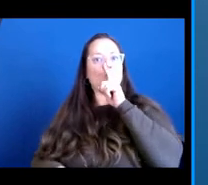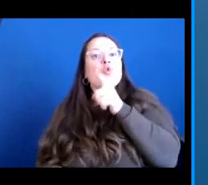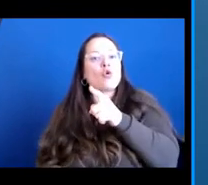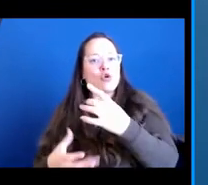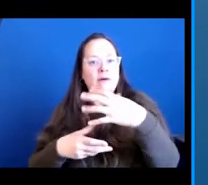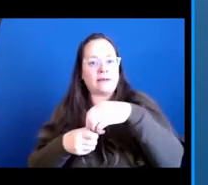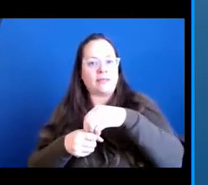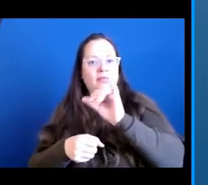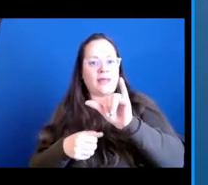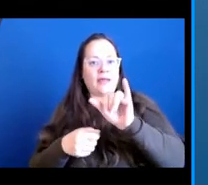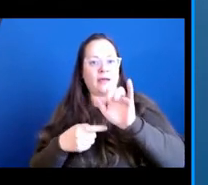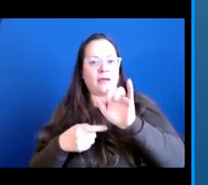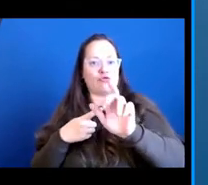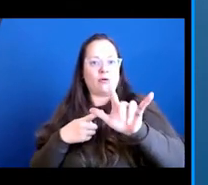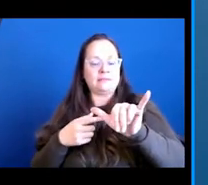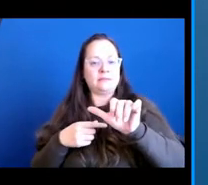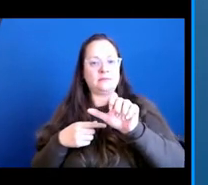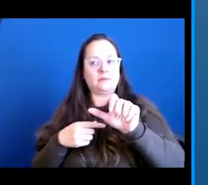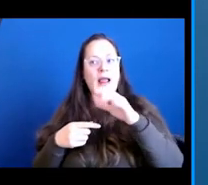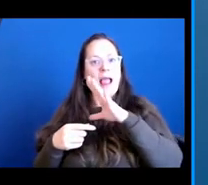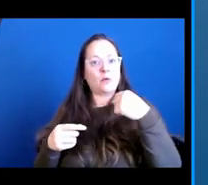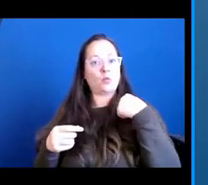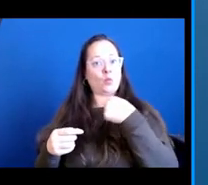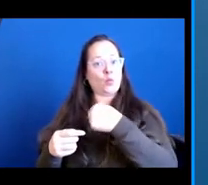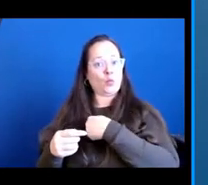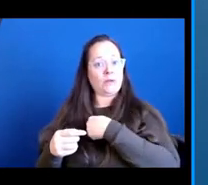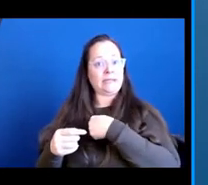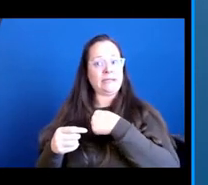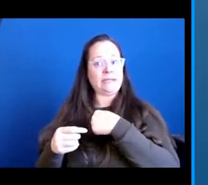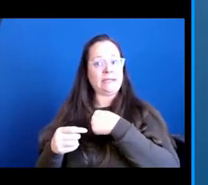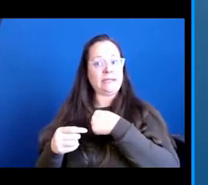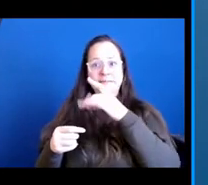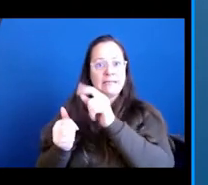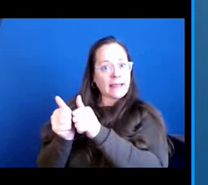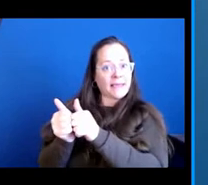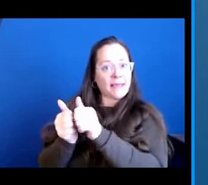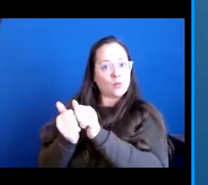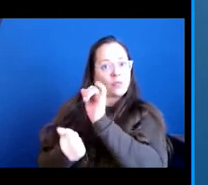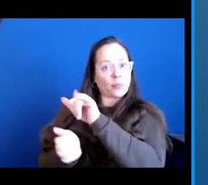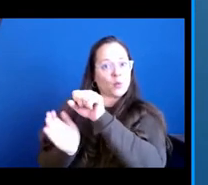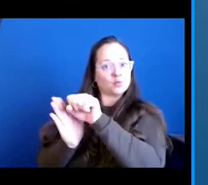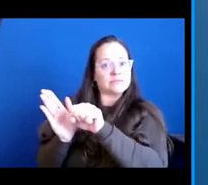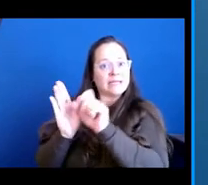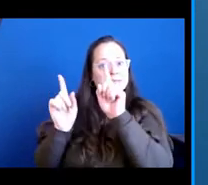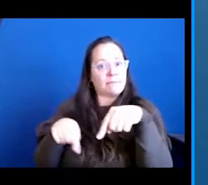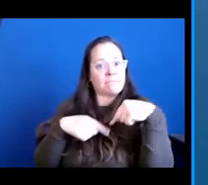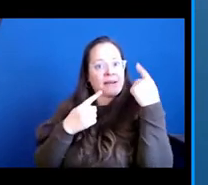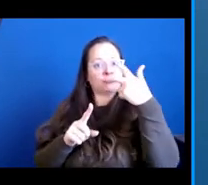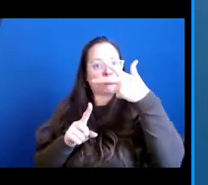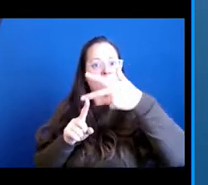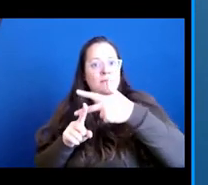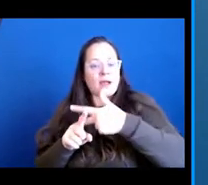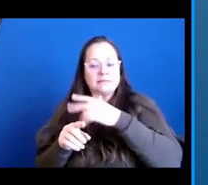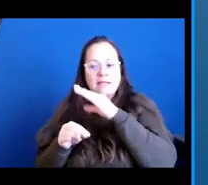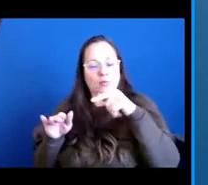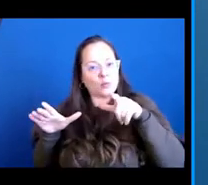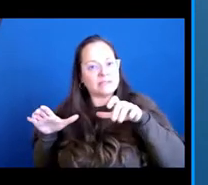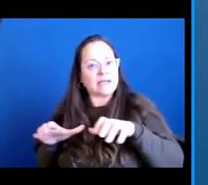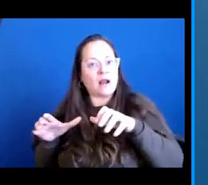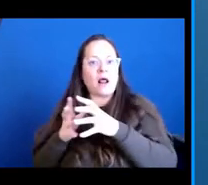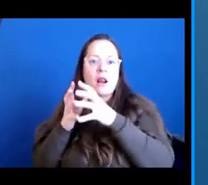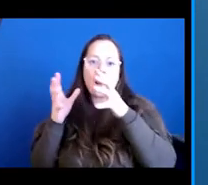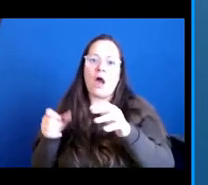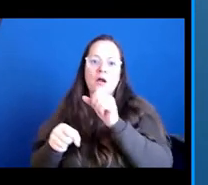and campaigned in those states in the last you know three months and have you know done a lot of work